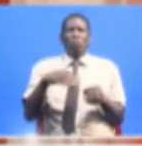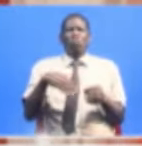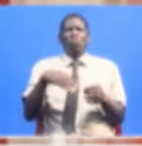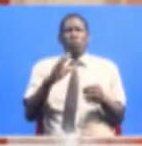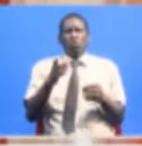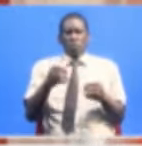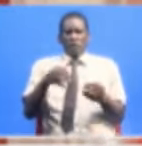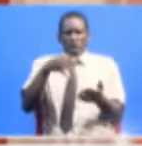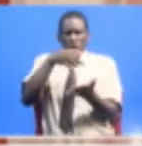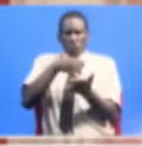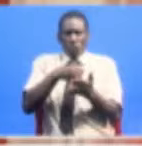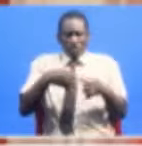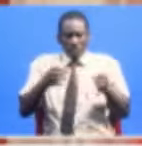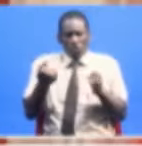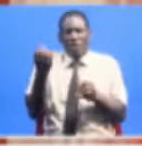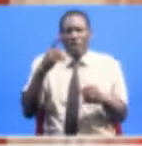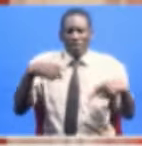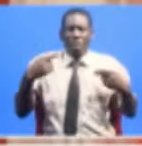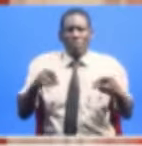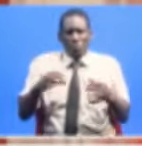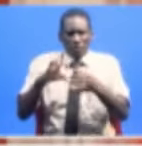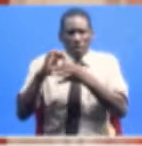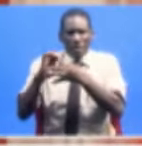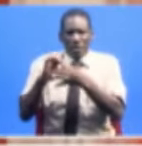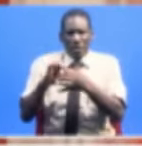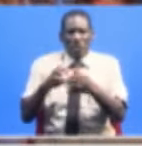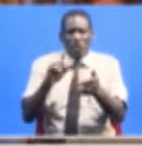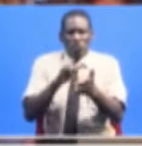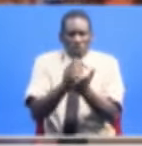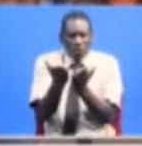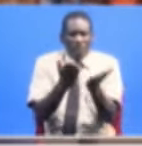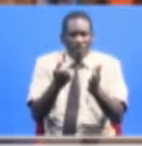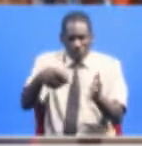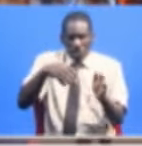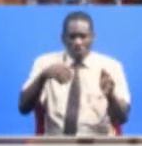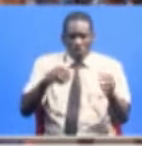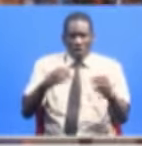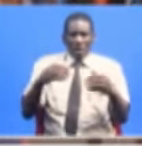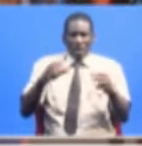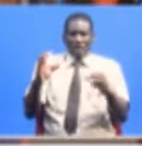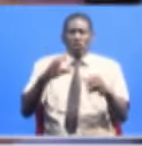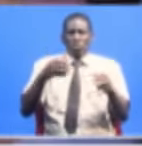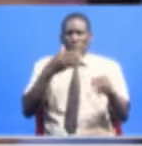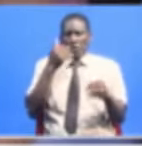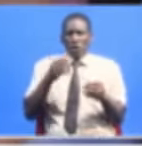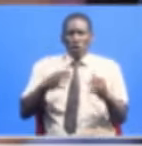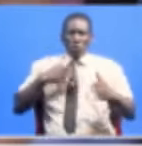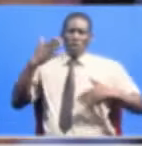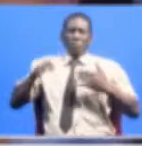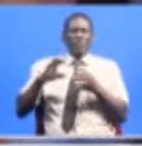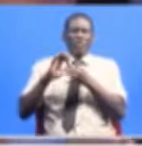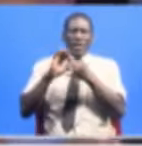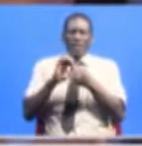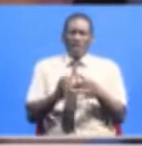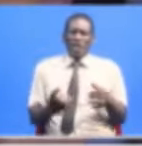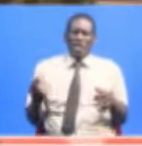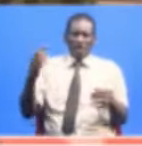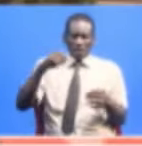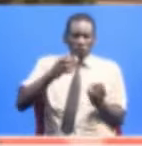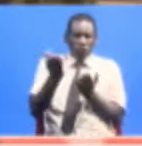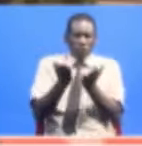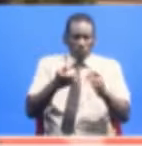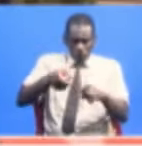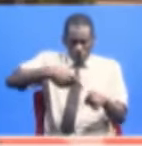pride in understanding people's culture so as to serve our customer better. We appreciate their culture because they seek services from us,